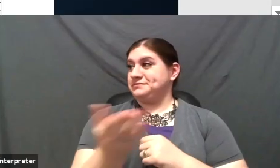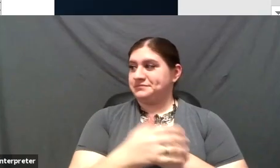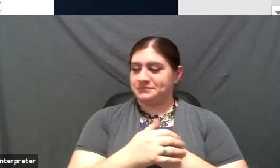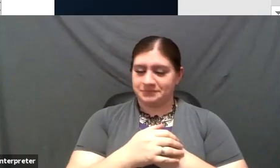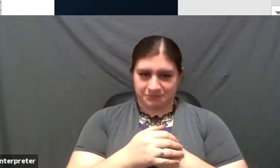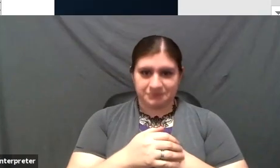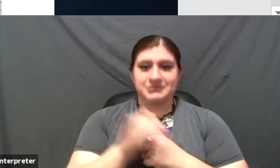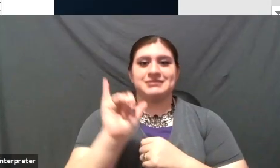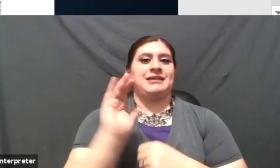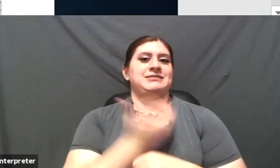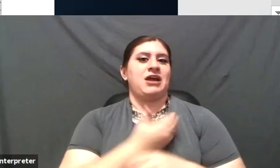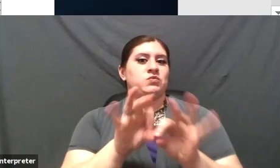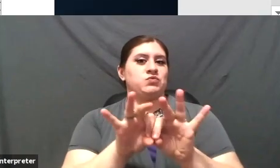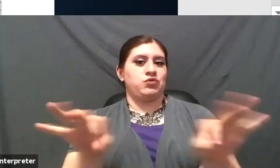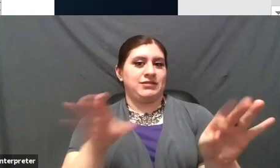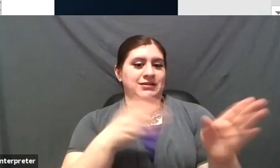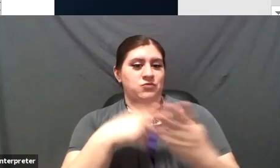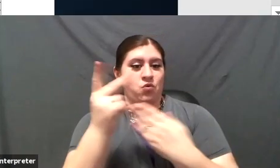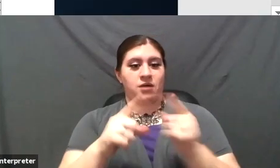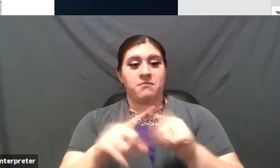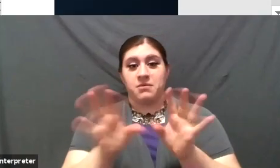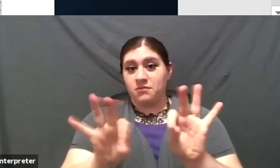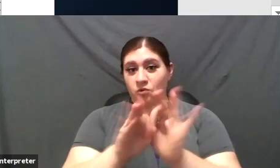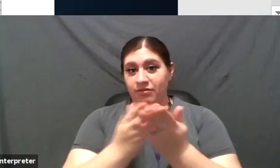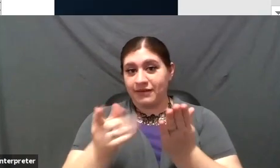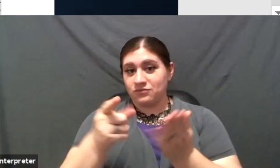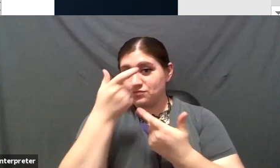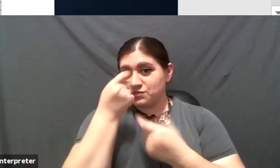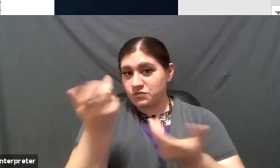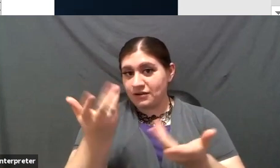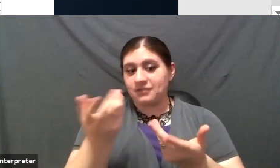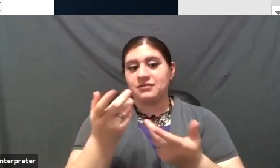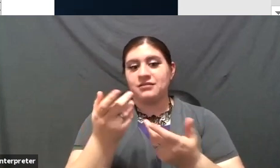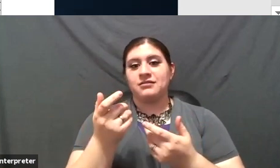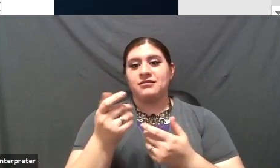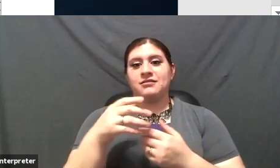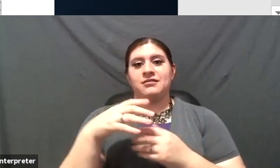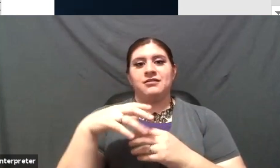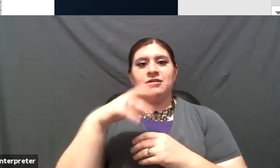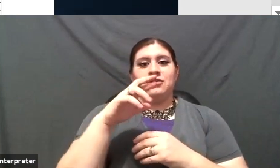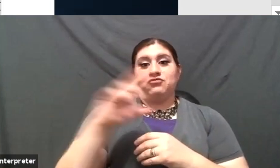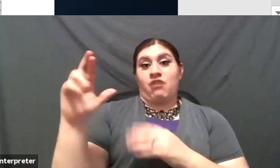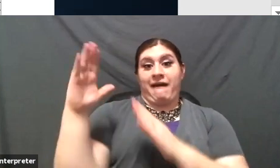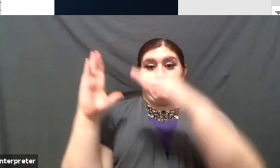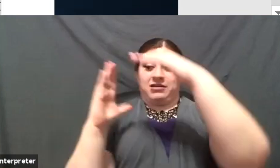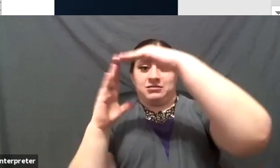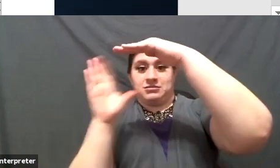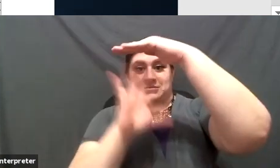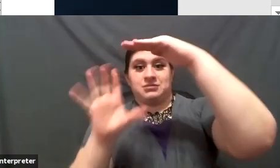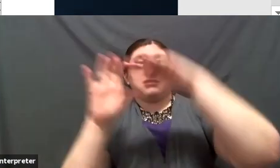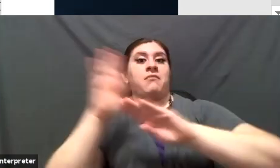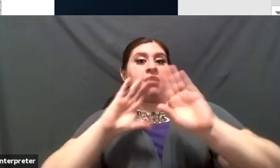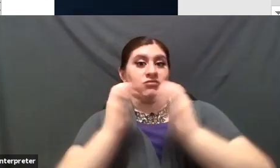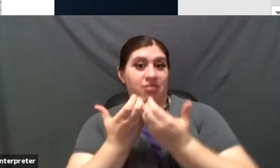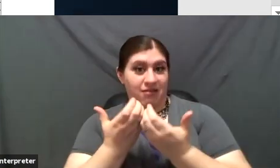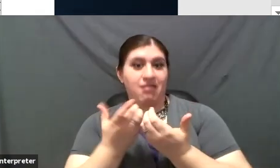Yeah, that's our degree program, but the key thing that you'll be interested in is over here in the upper right where our biology core courses are. These are